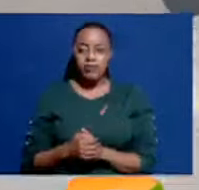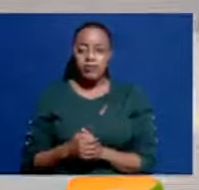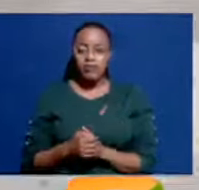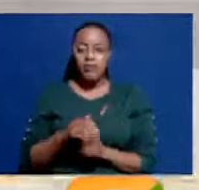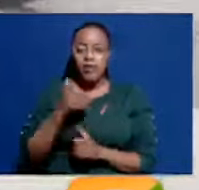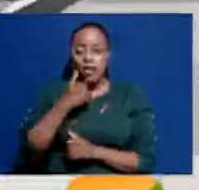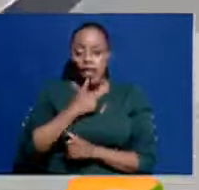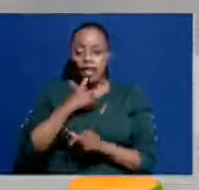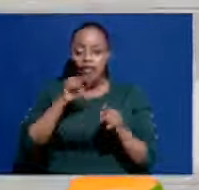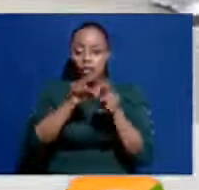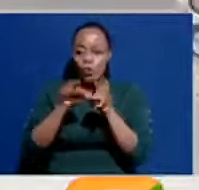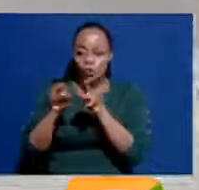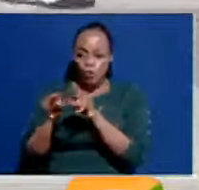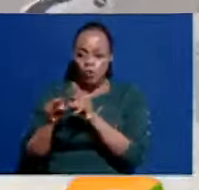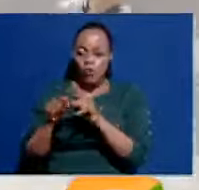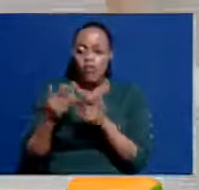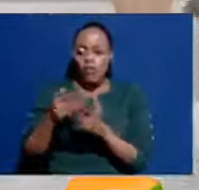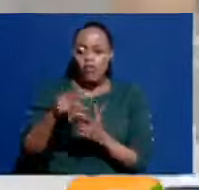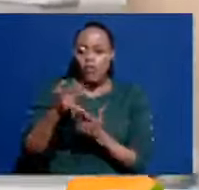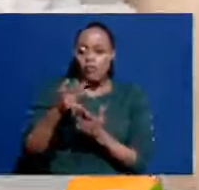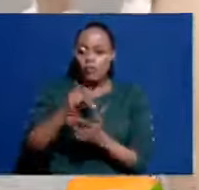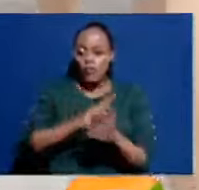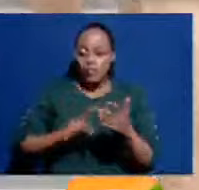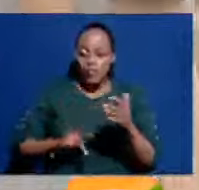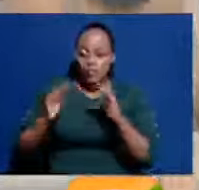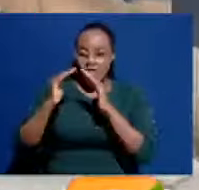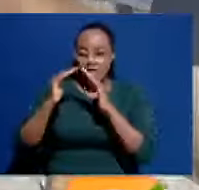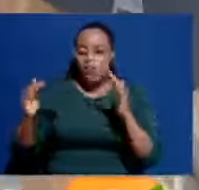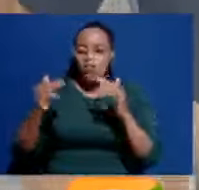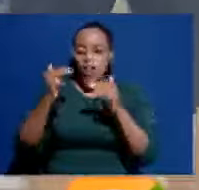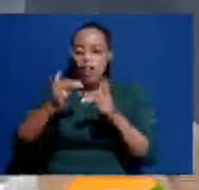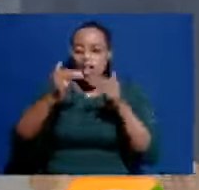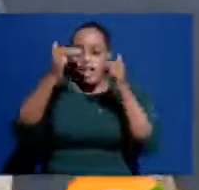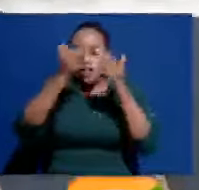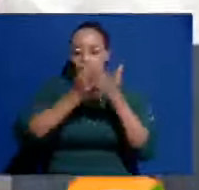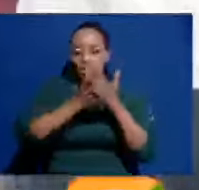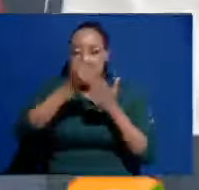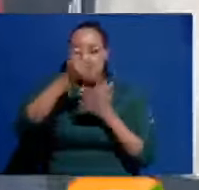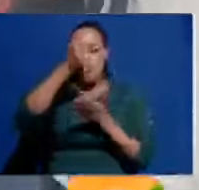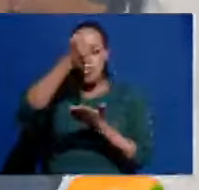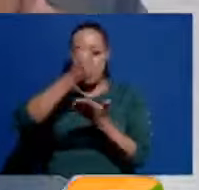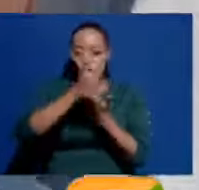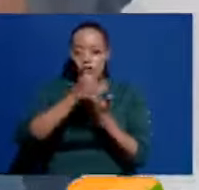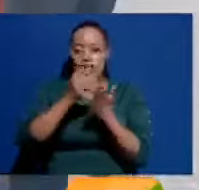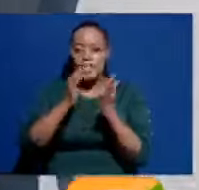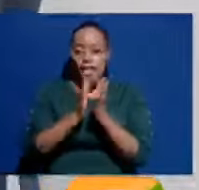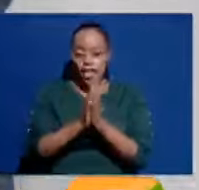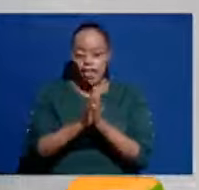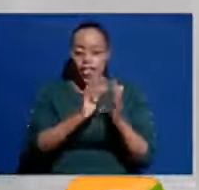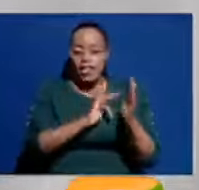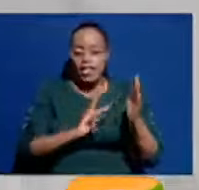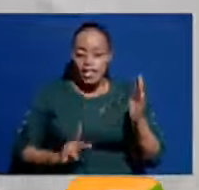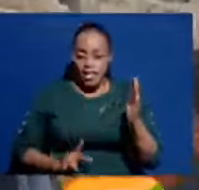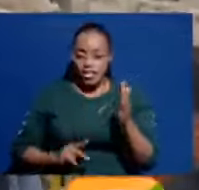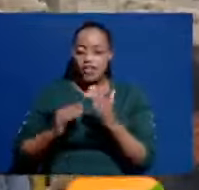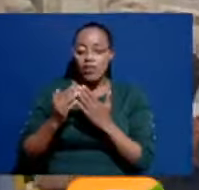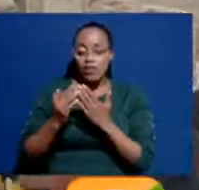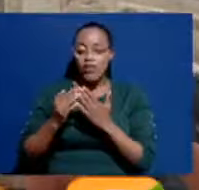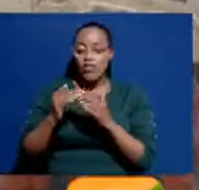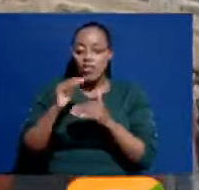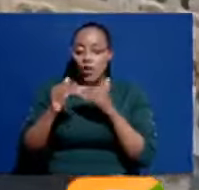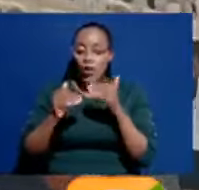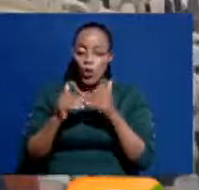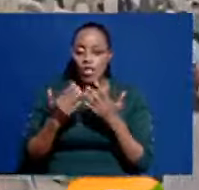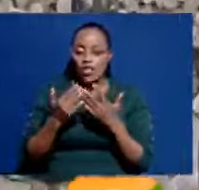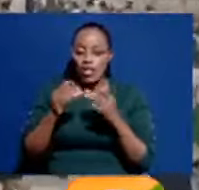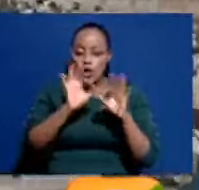There is also the Palace of Heavenly Purity, hosting the office and residence of the imperial, the Hall of Union,